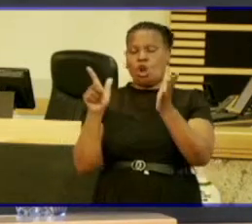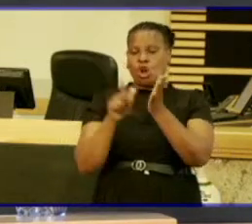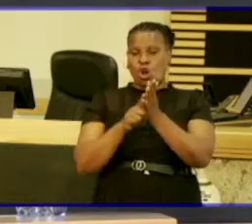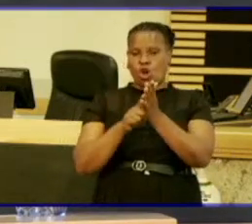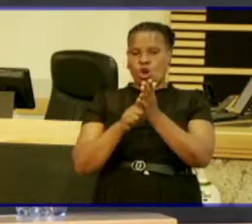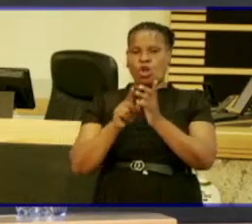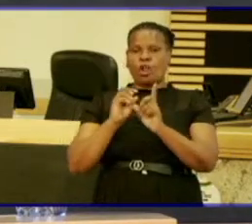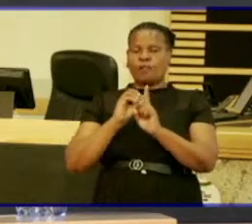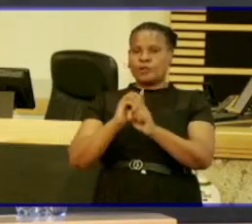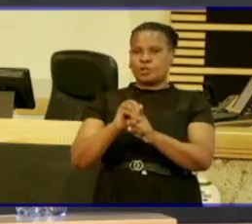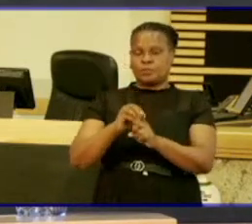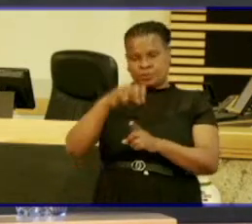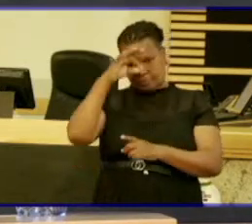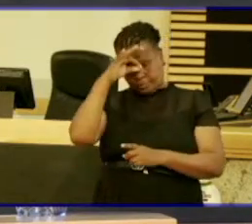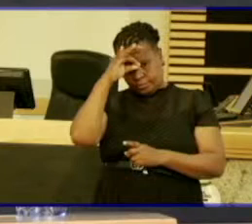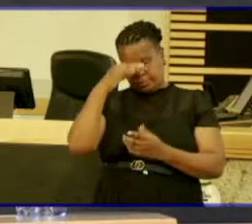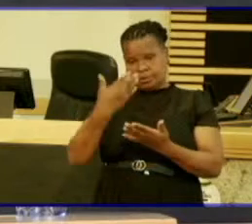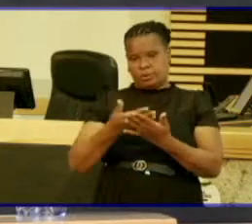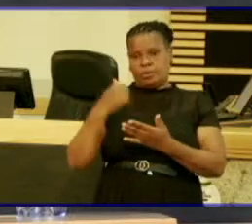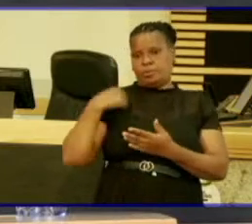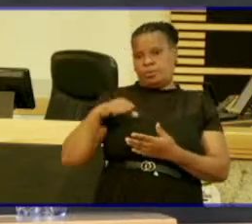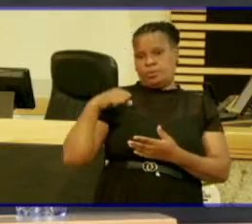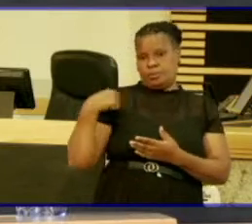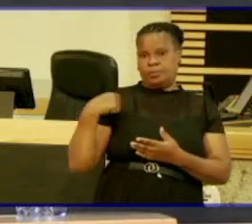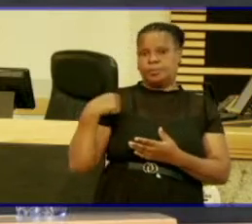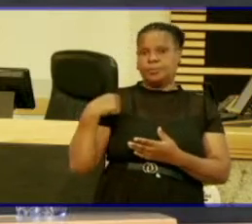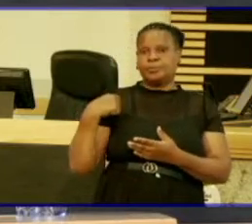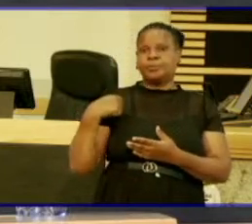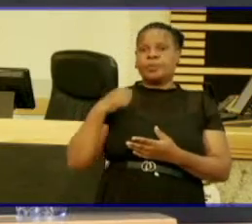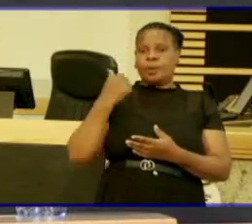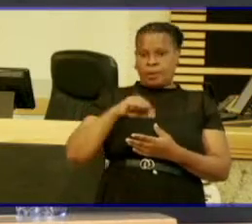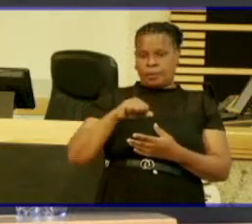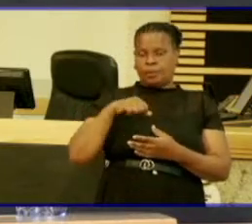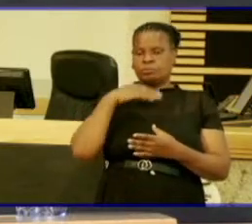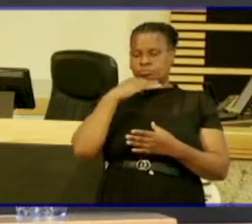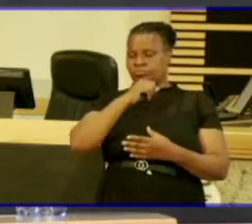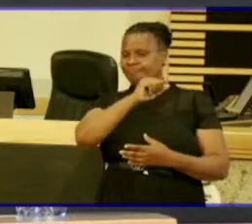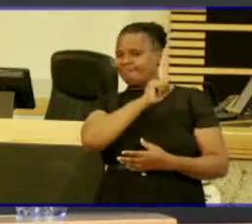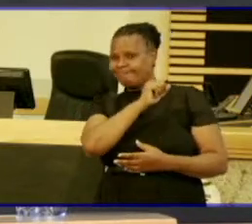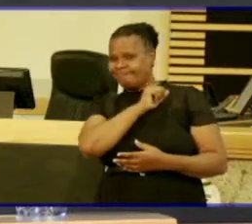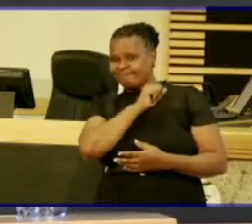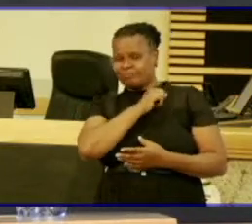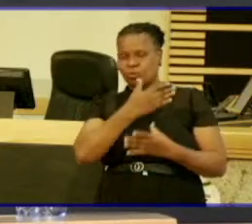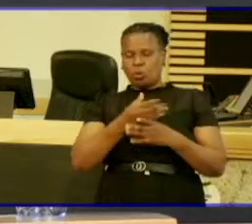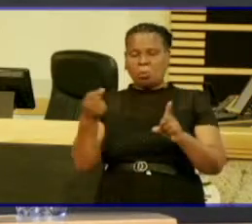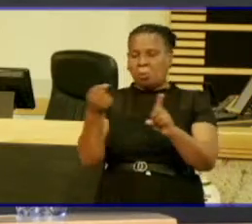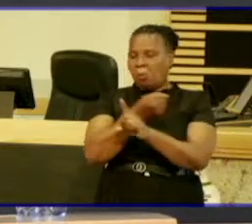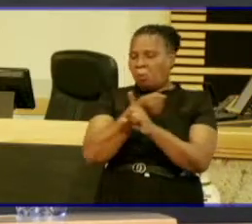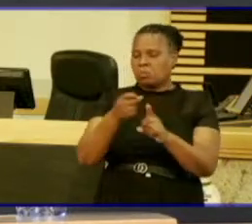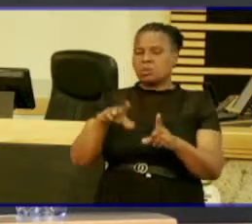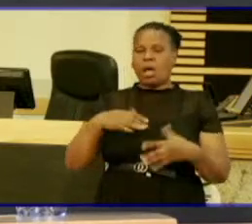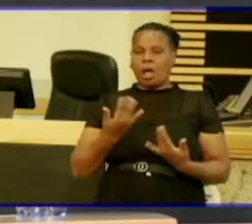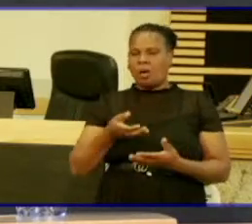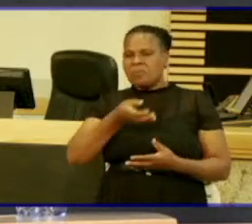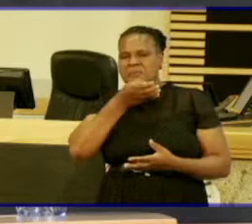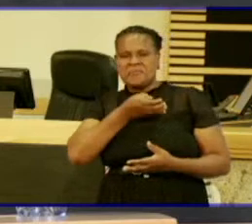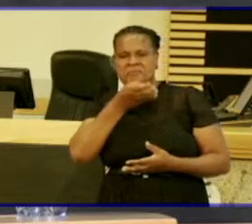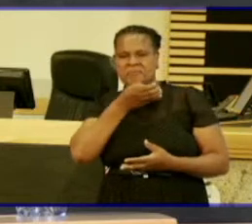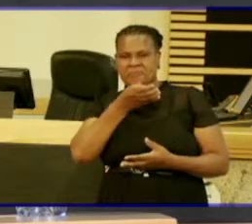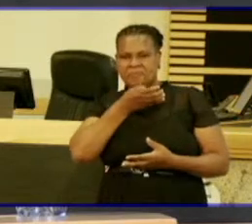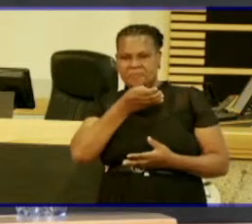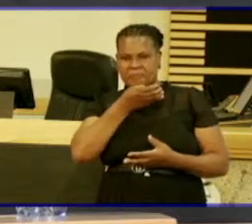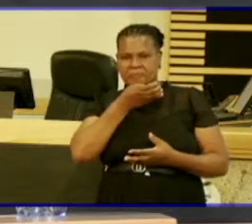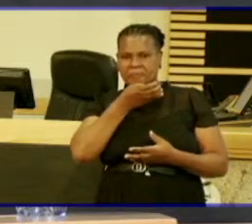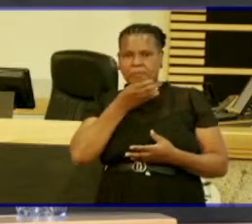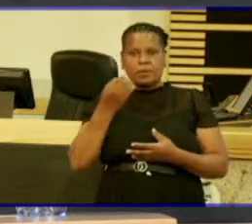the sale of alcohol have been significant reduction in the crimes induced by the abuse of alcohol. Indeed,